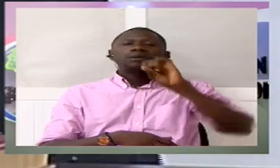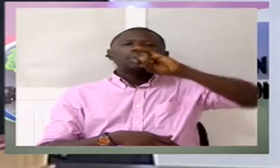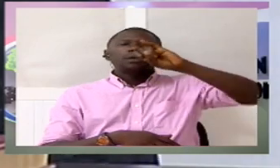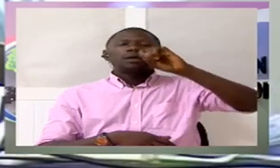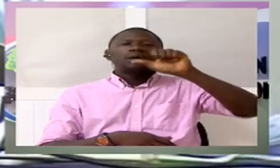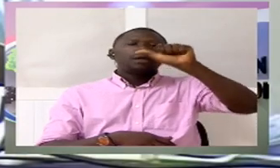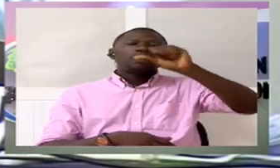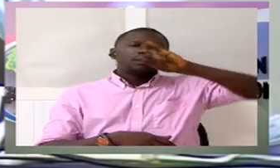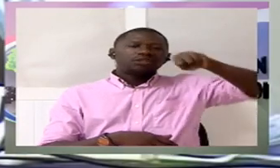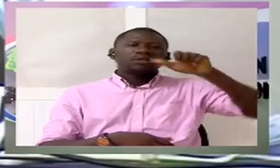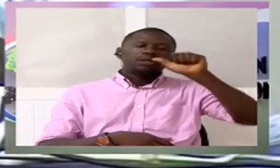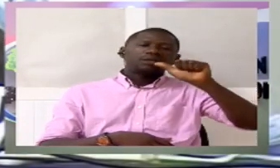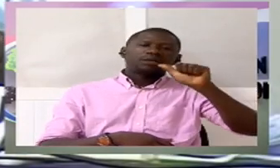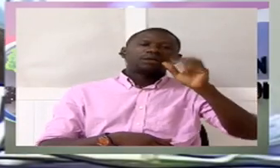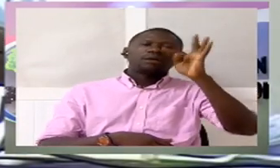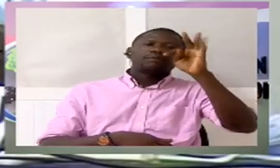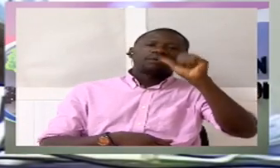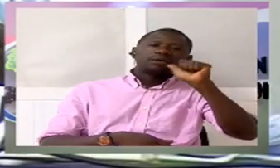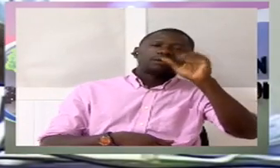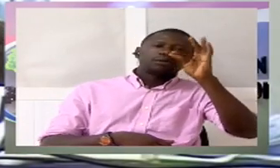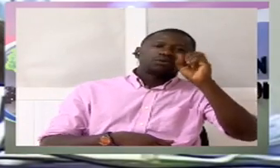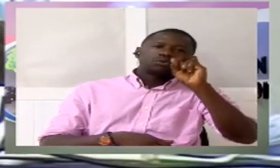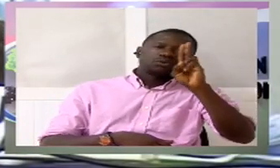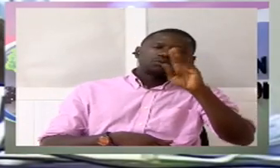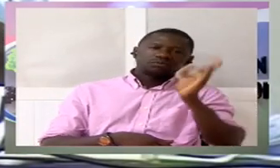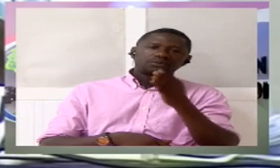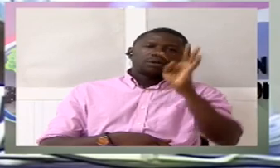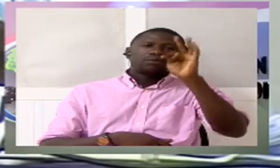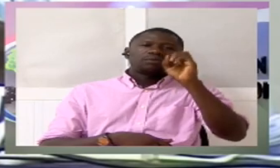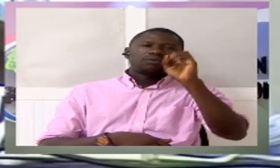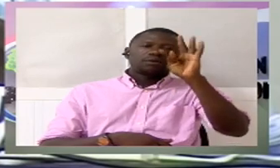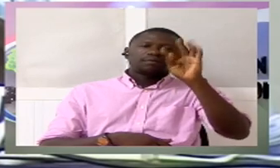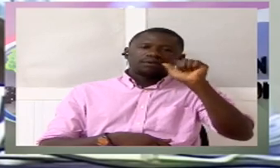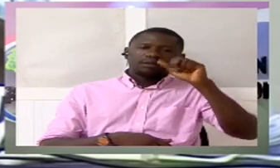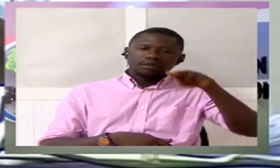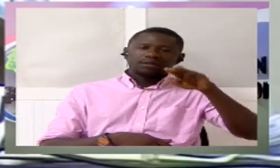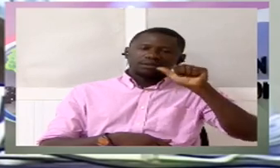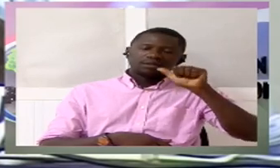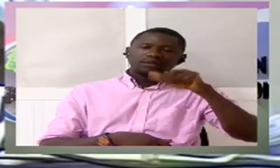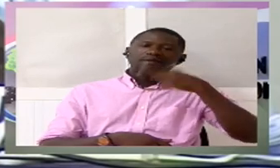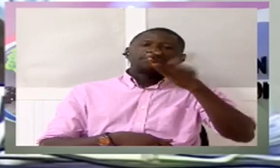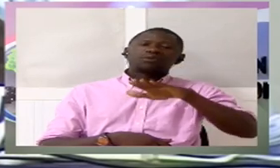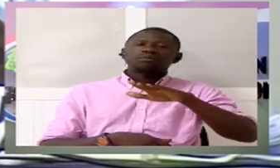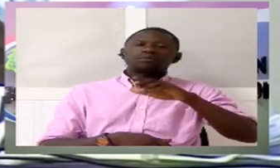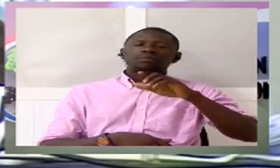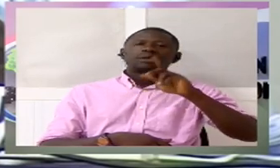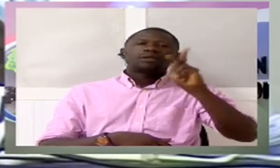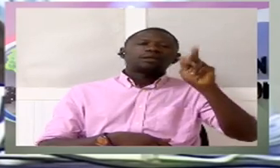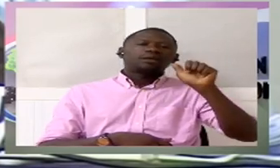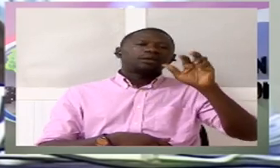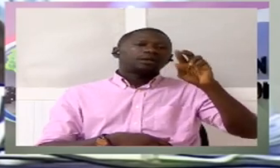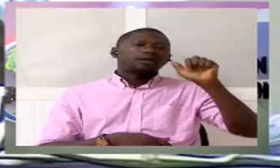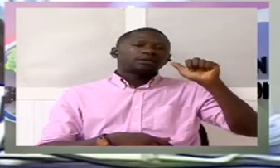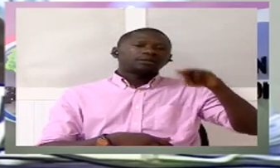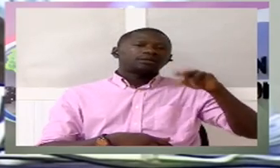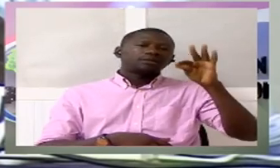Aja Fatu Fofana, member Jara Karantaba. And the second paragraph reads as follows. Amunda Kaito Bala